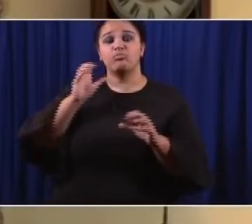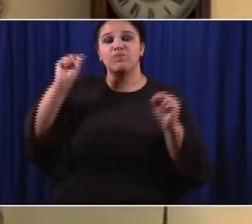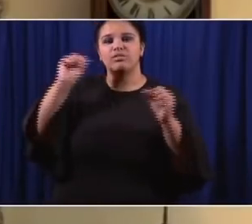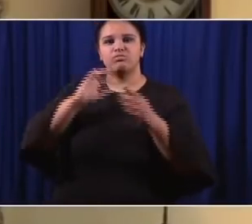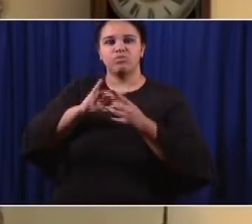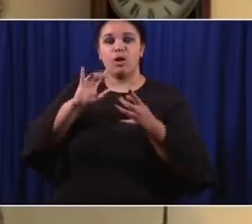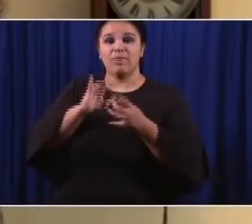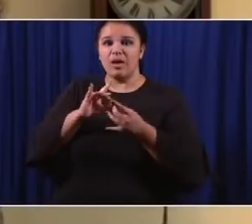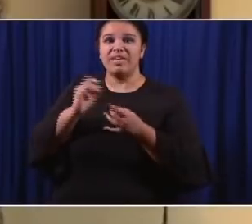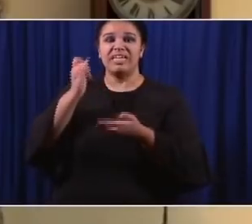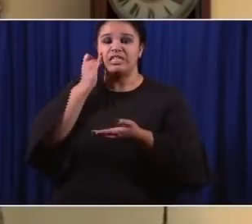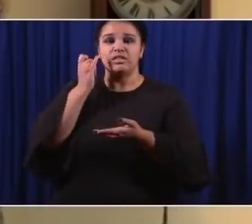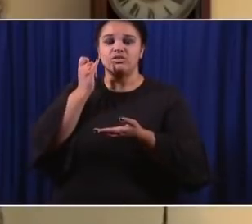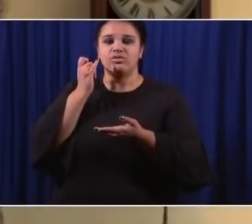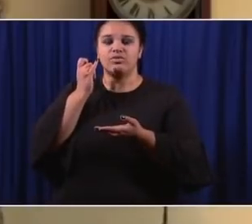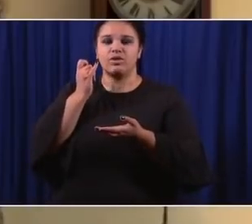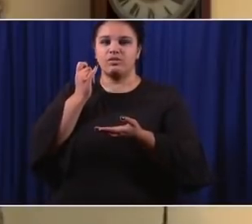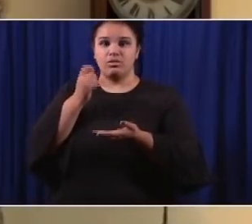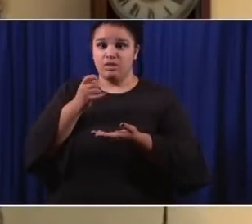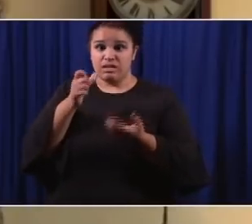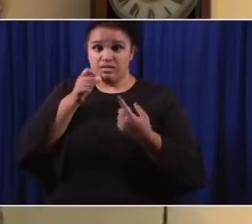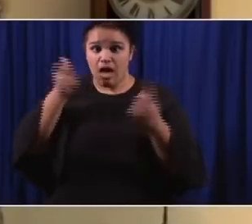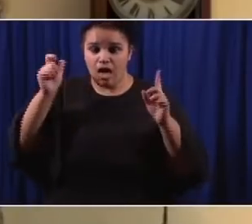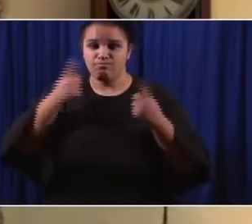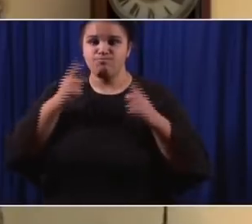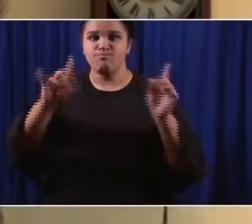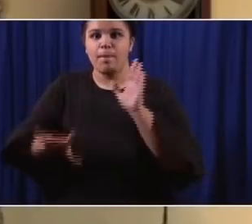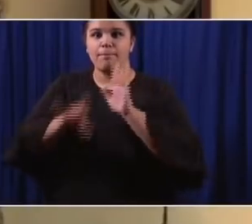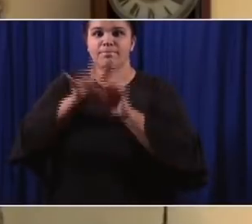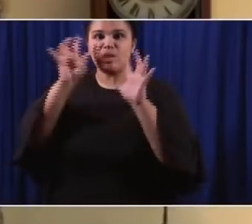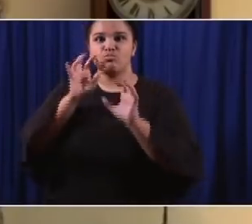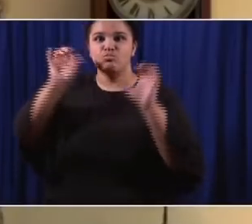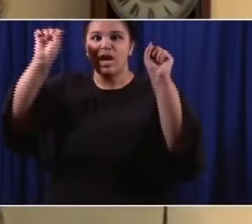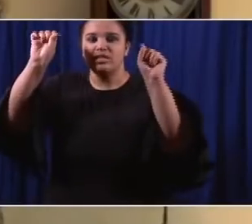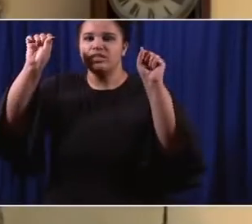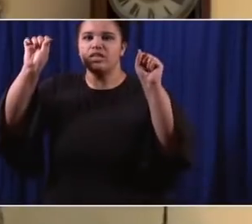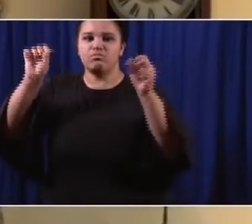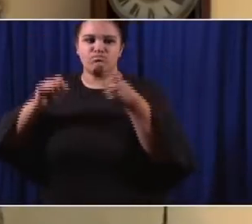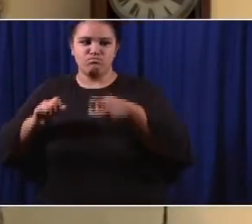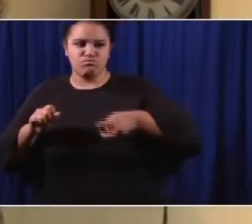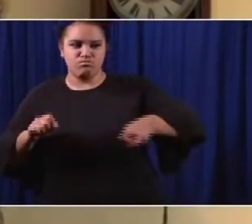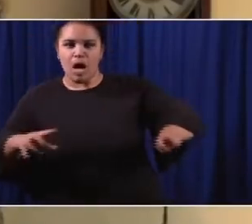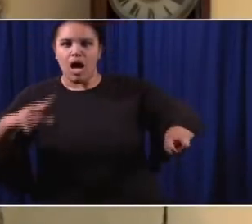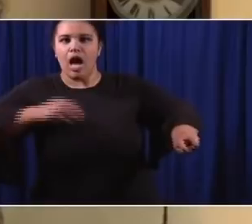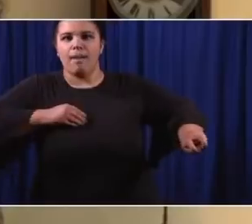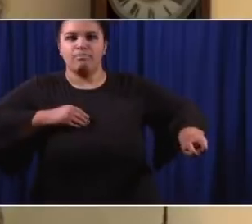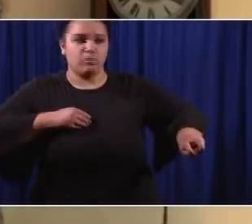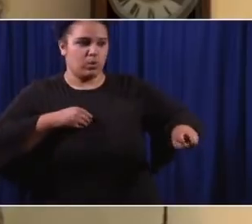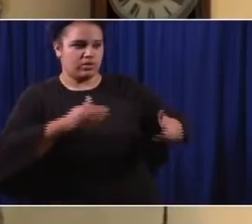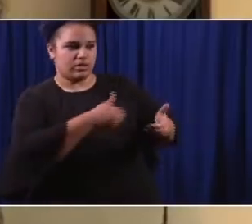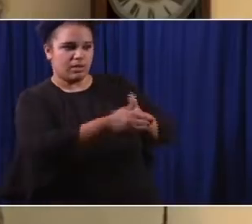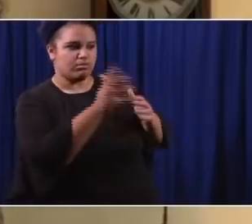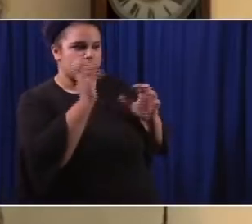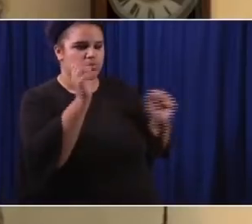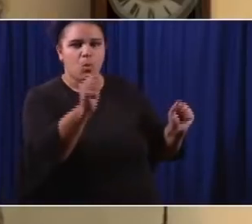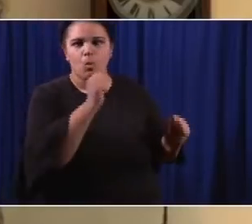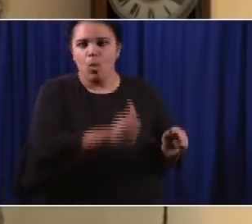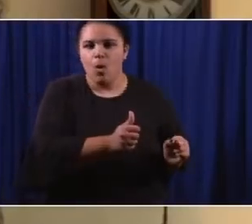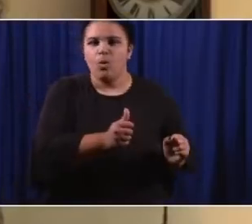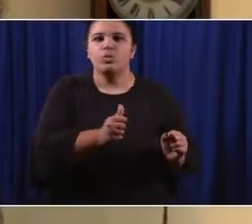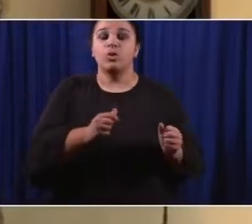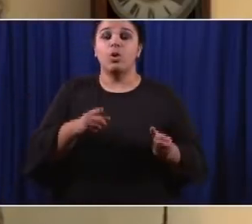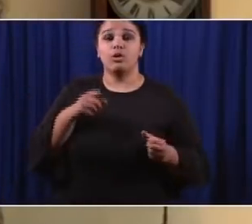I have a two-part question. Is the state of Ohio committed to counting every mail-in ballot? And part two, if by the time all the mail-in